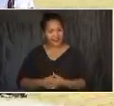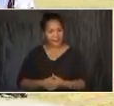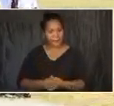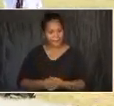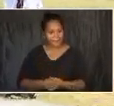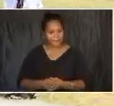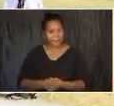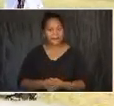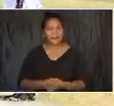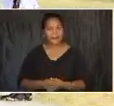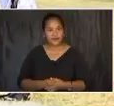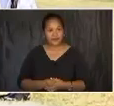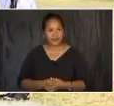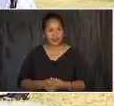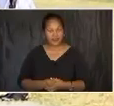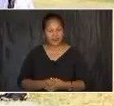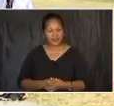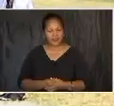to